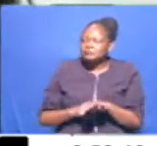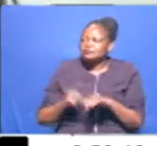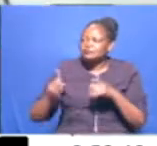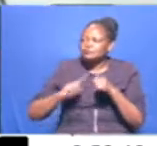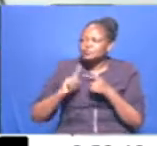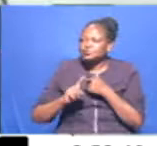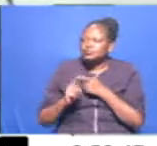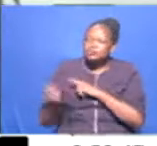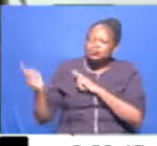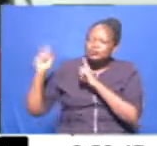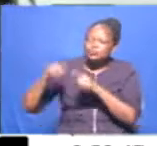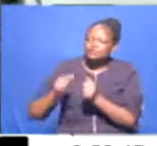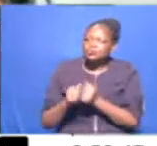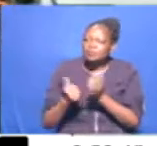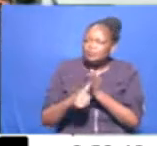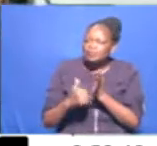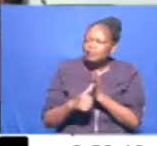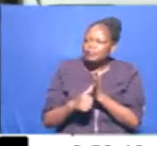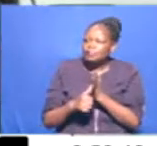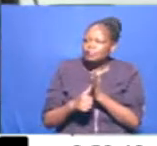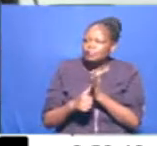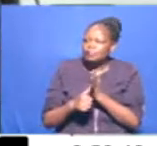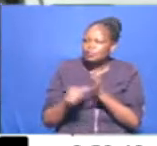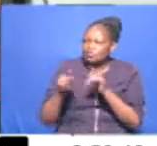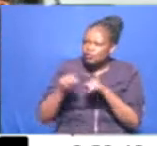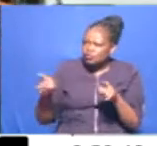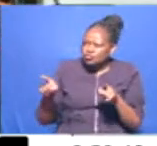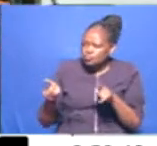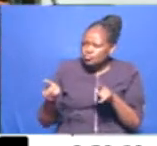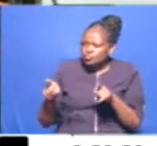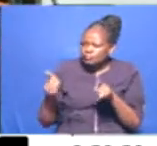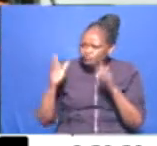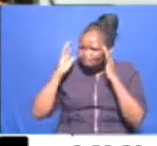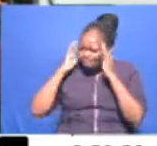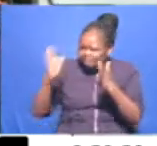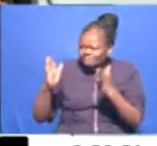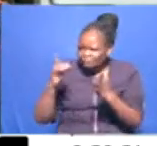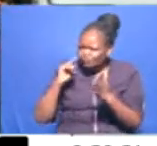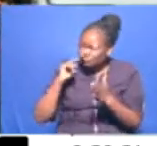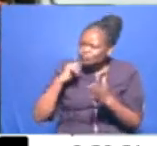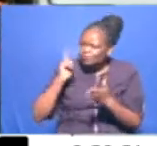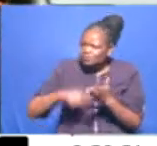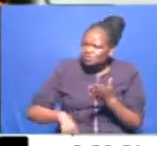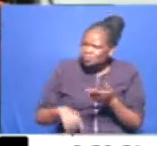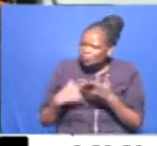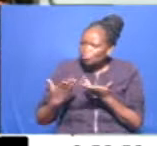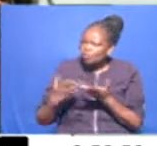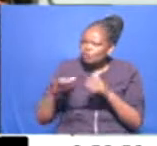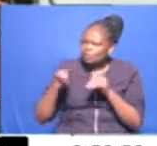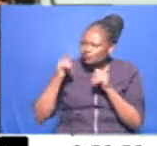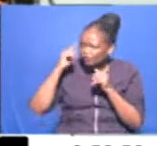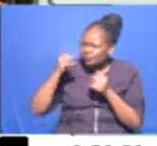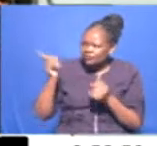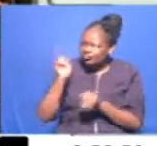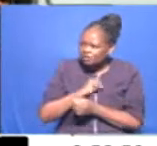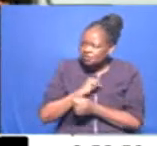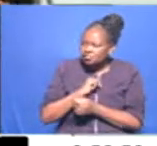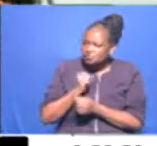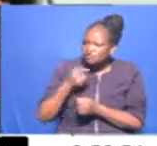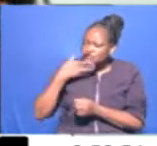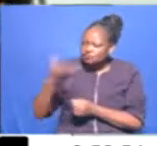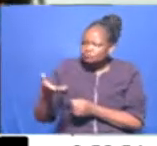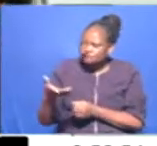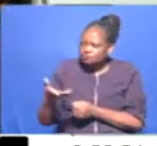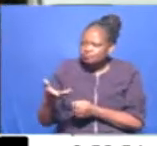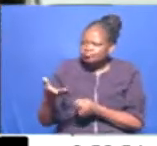come to you with a problem, are you actually paying attention to what I'm saying? Or are you waiting for me to finish to give me an answer?